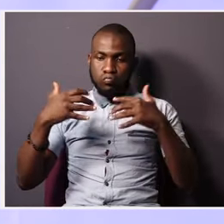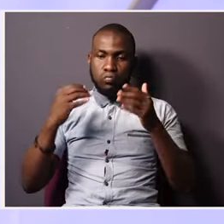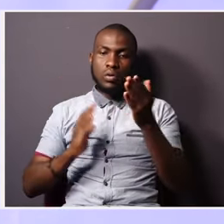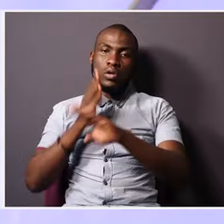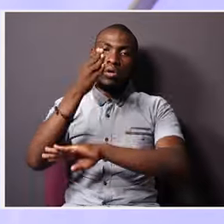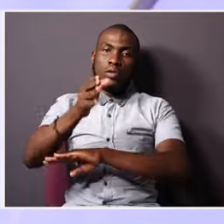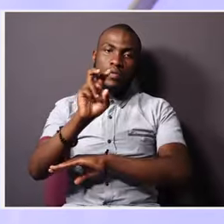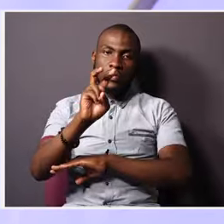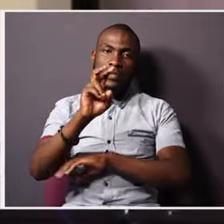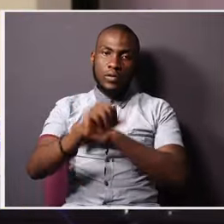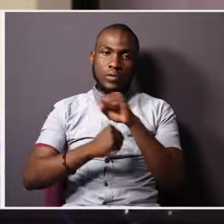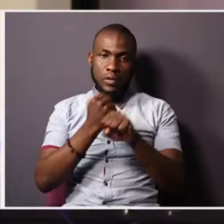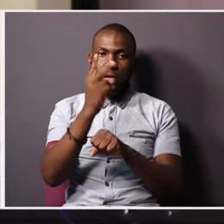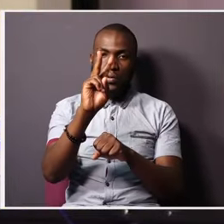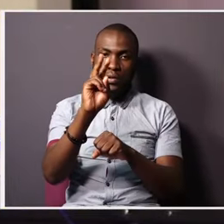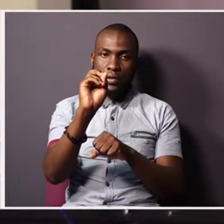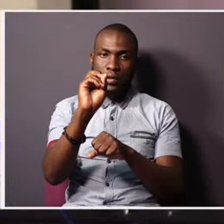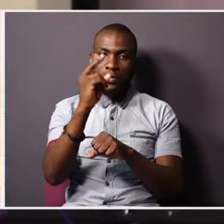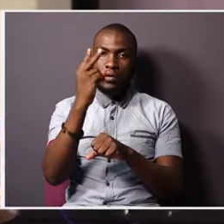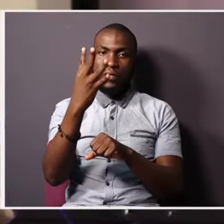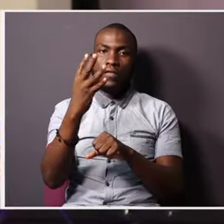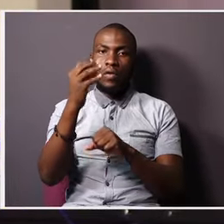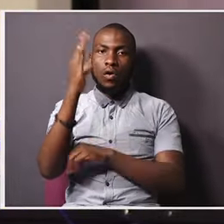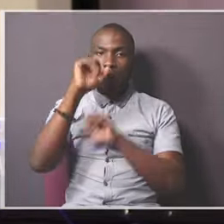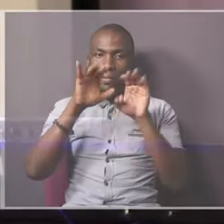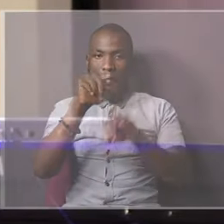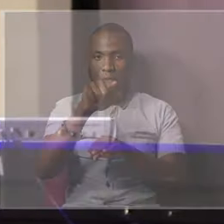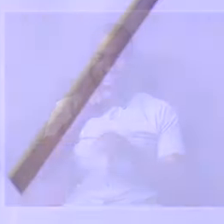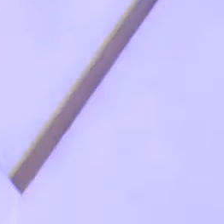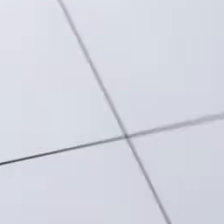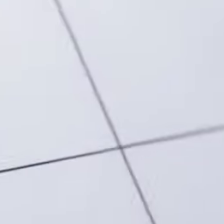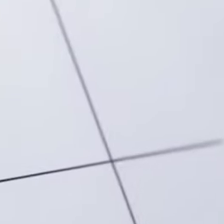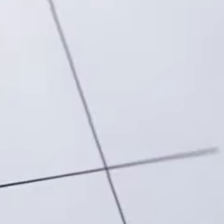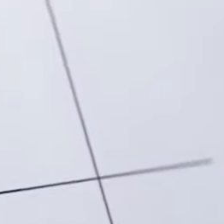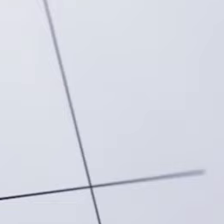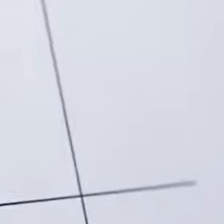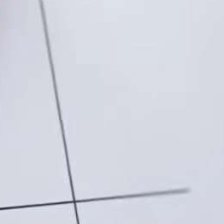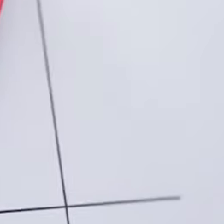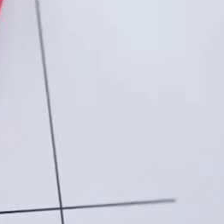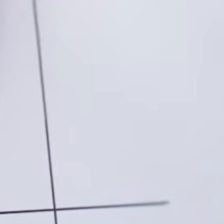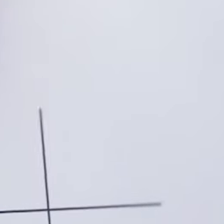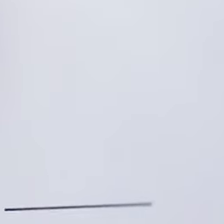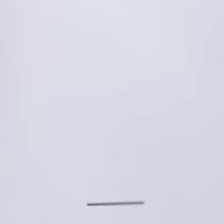crossover. And see you in 2024, God willing. The Lord bless you.